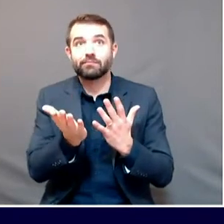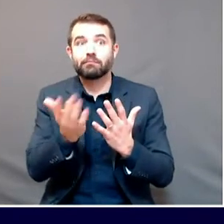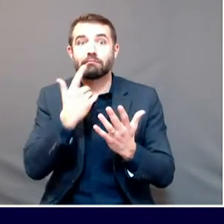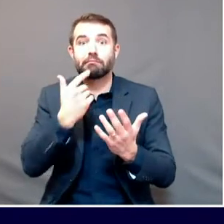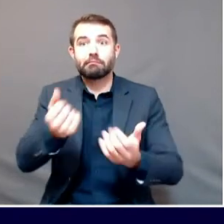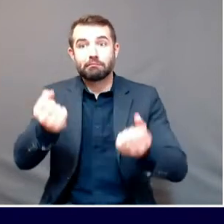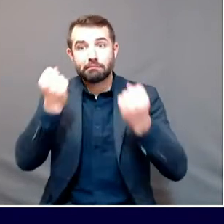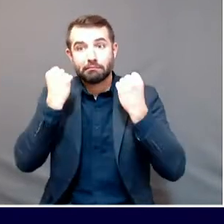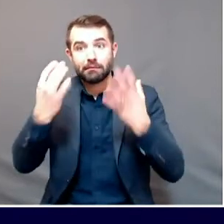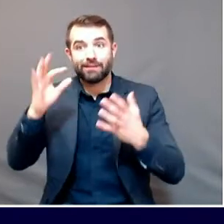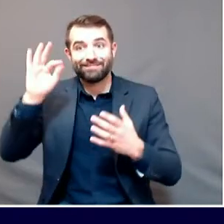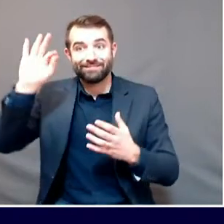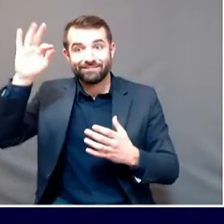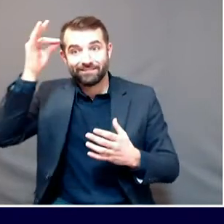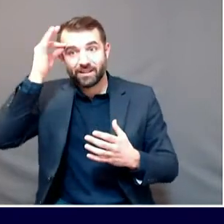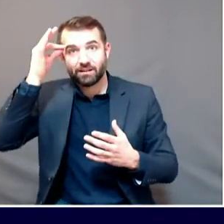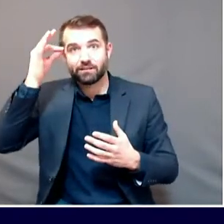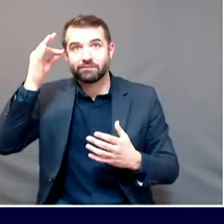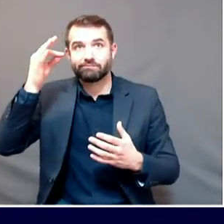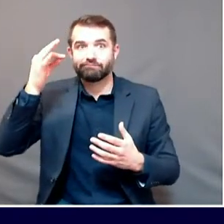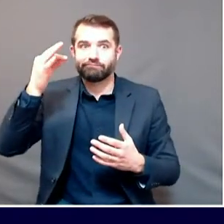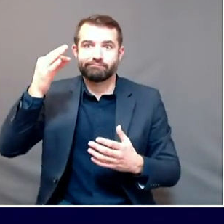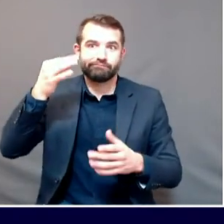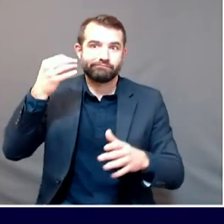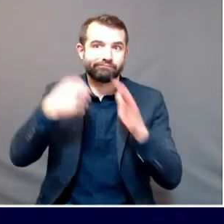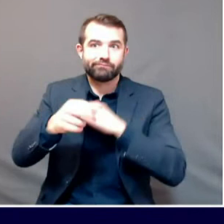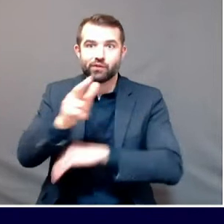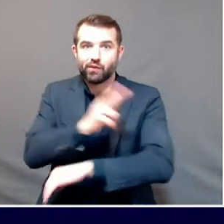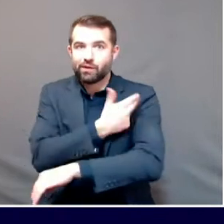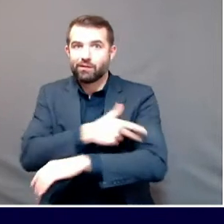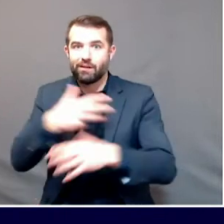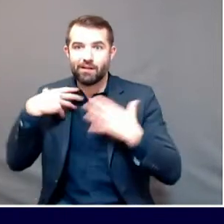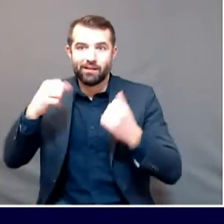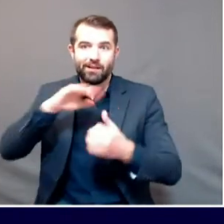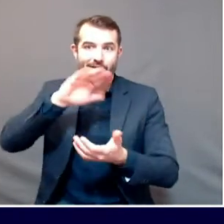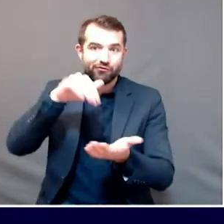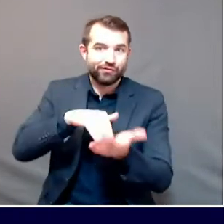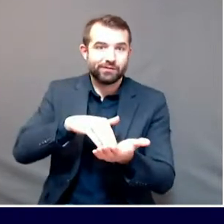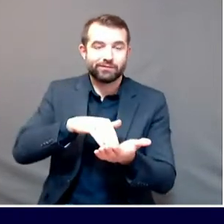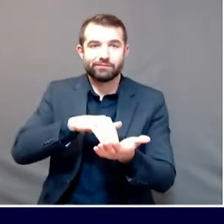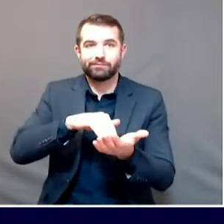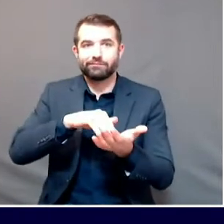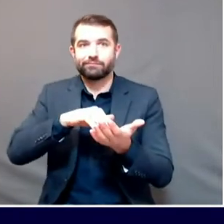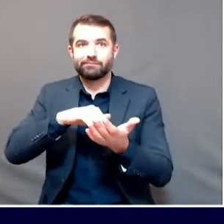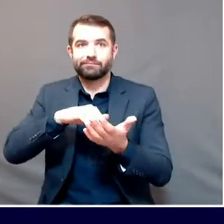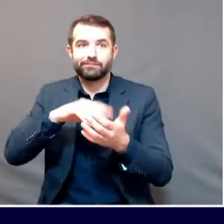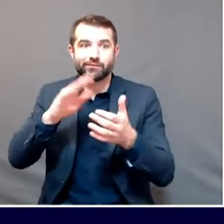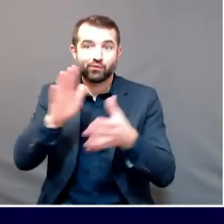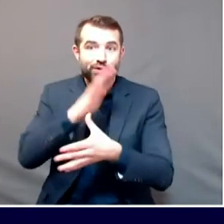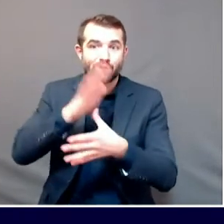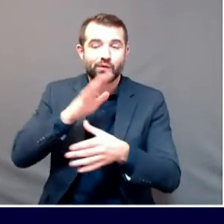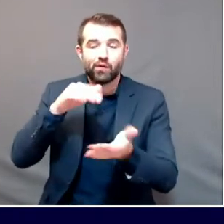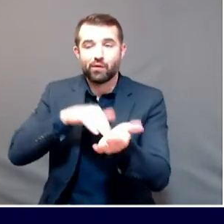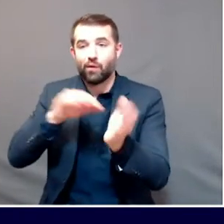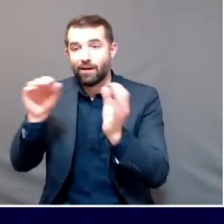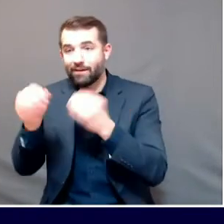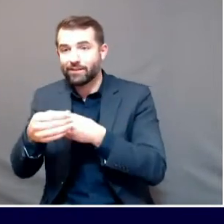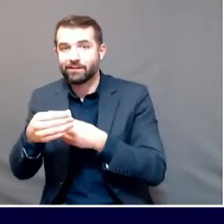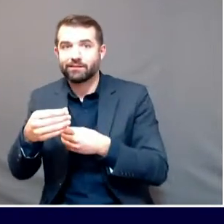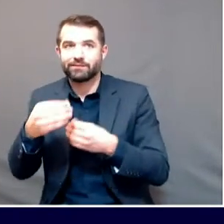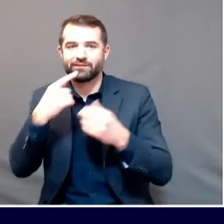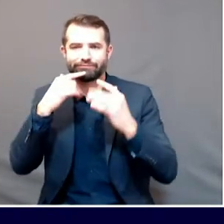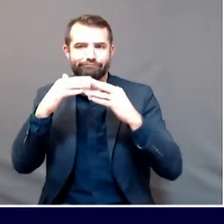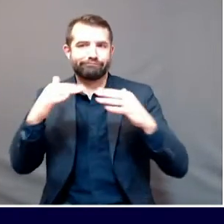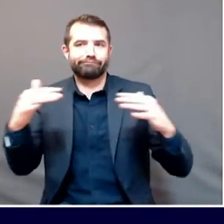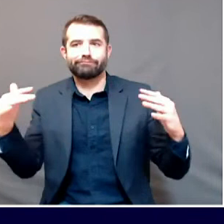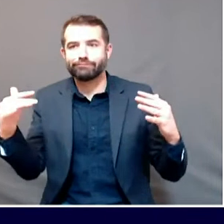such places to vaccinate their staff, outpatient providers, things of that sort. But when we get there is a